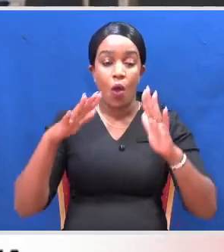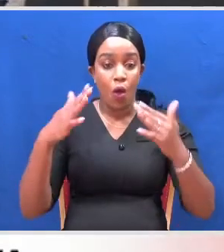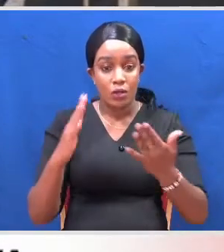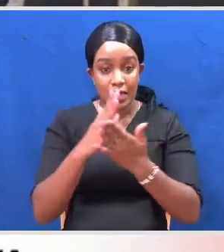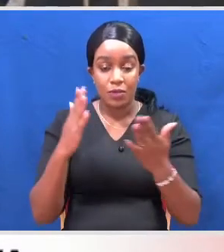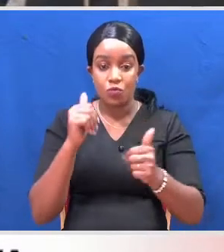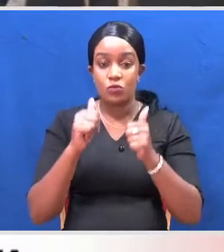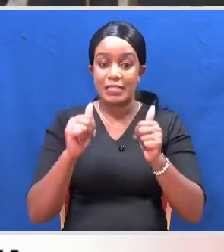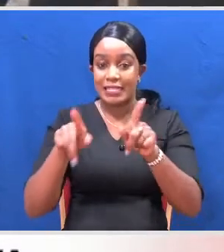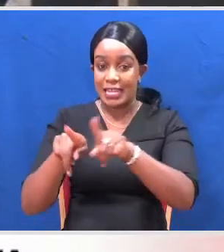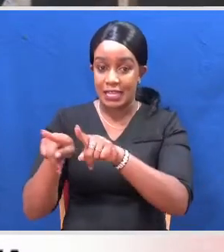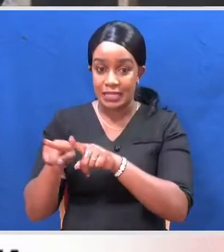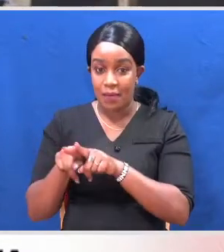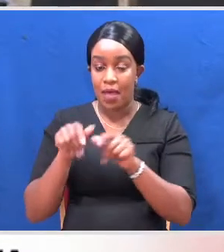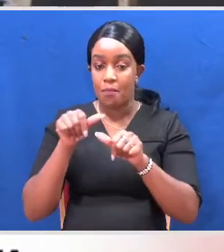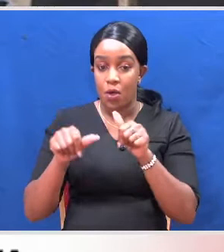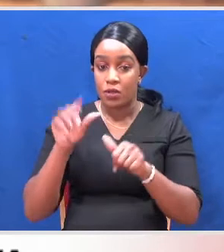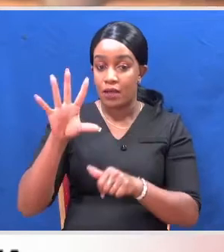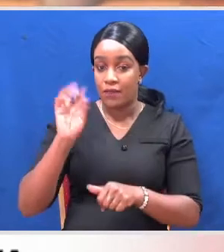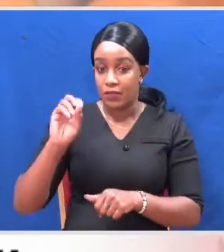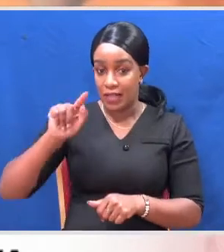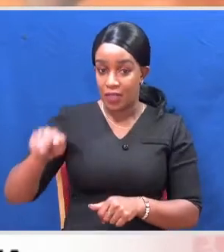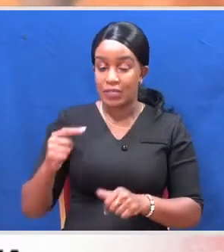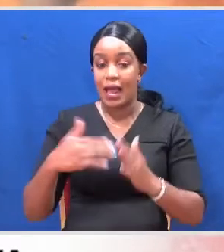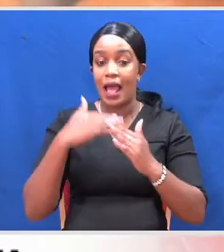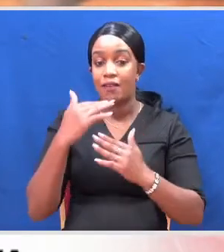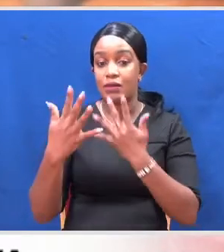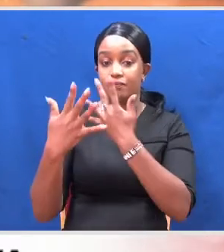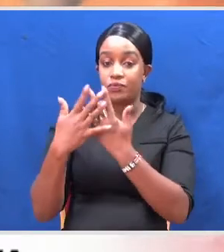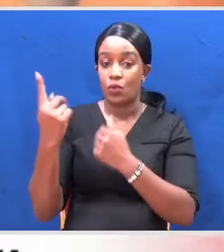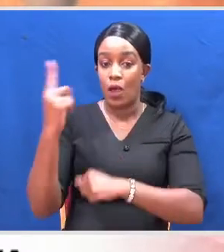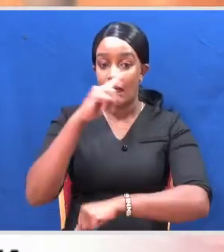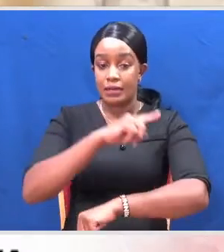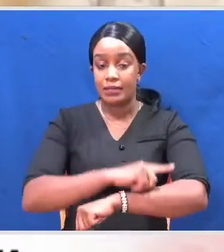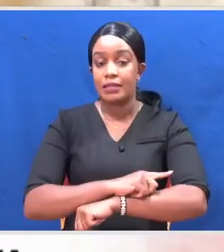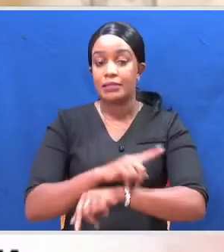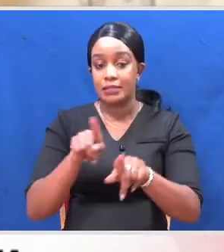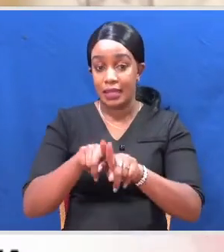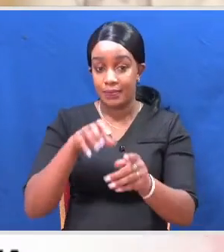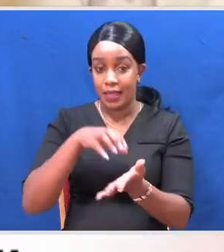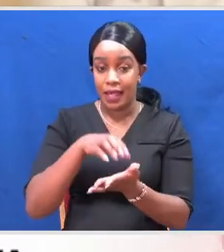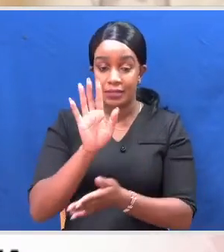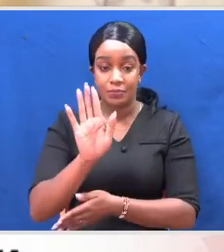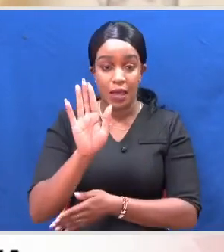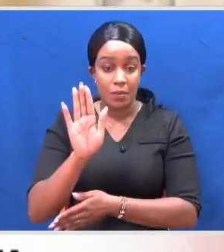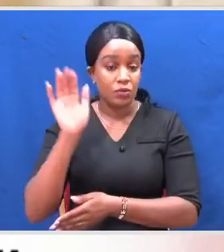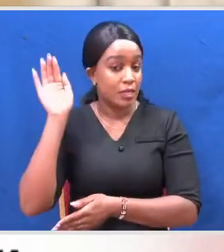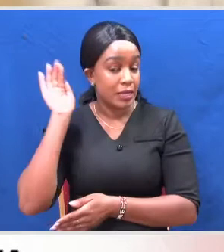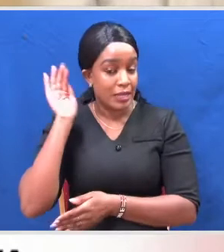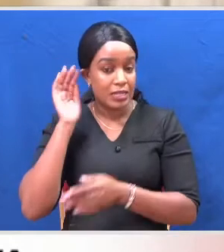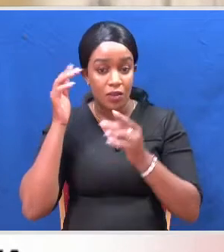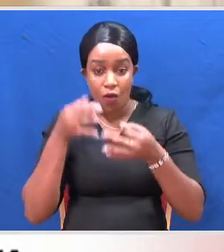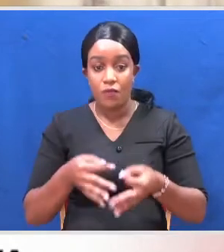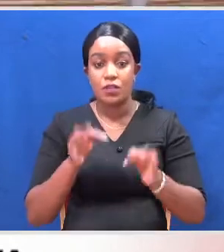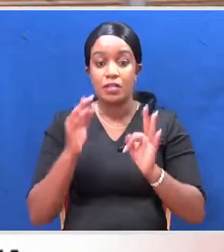taslimu shilingi 1,050 baada ya kuzuiliwa kwa siku moja, na kesi yao inatazamiwa kusikizwa rasmi mnamo tarehe